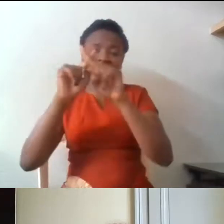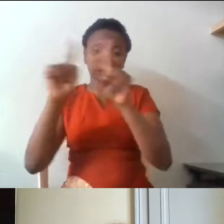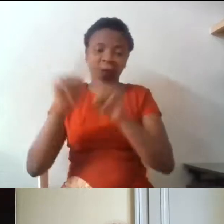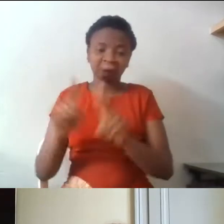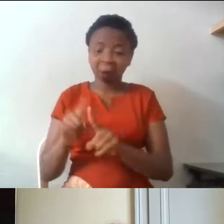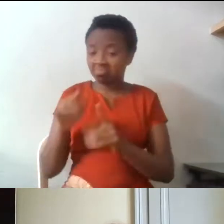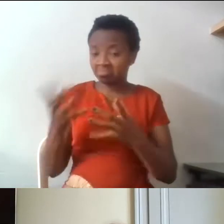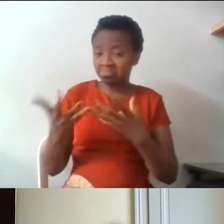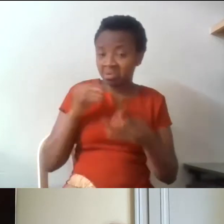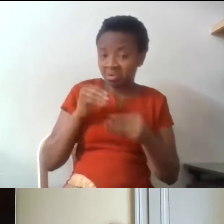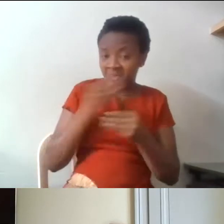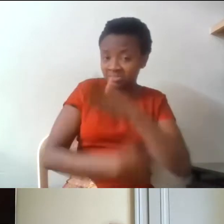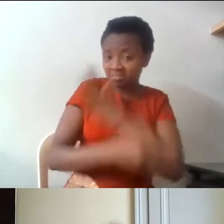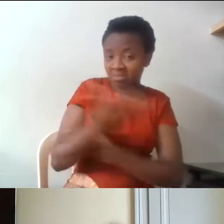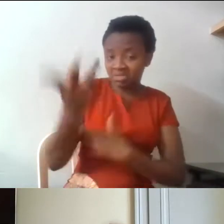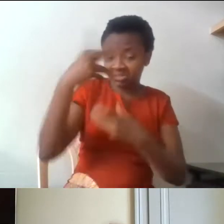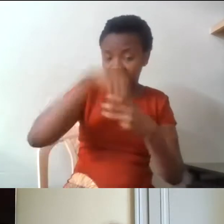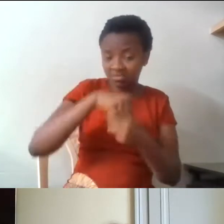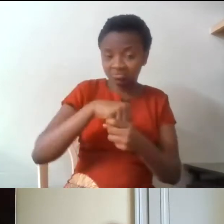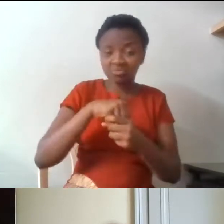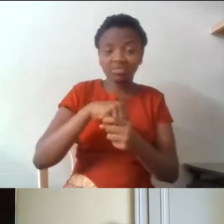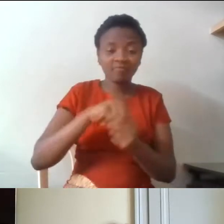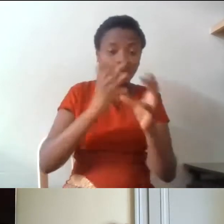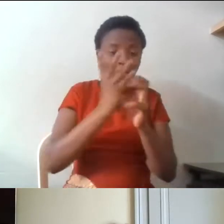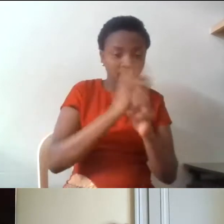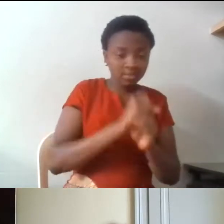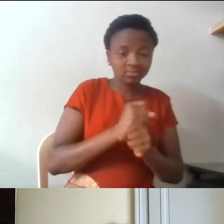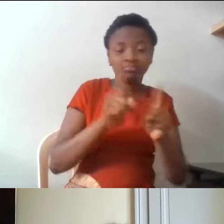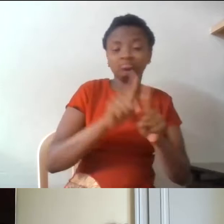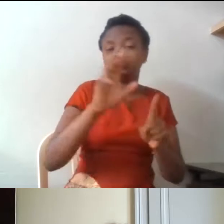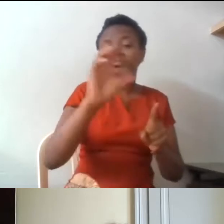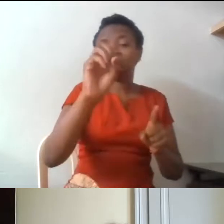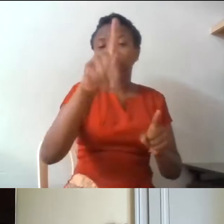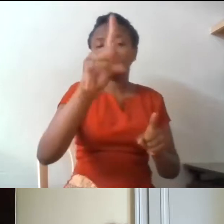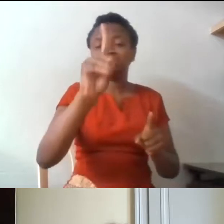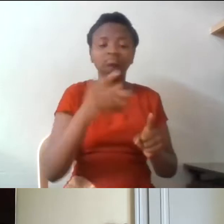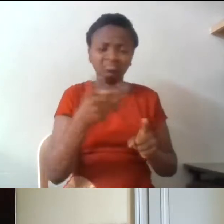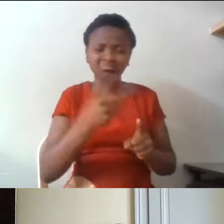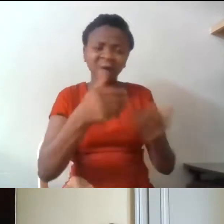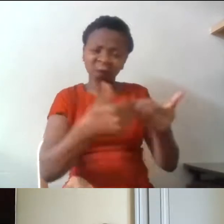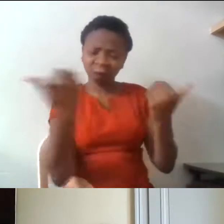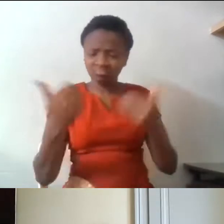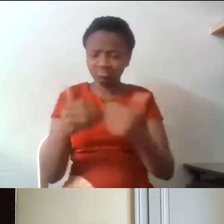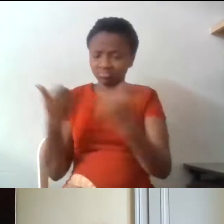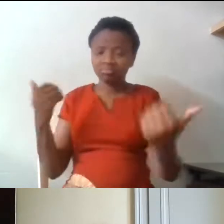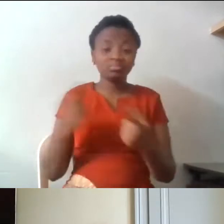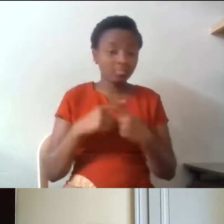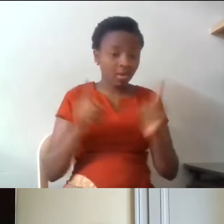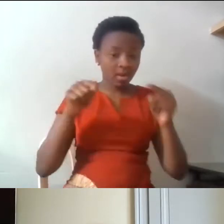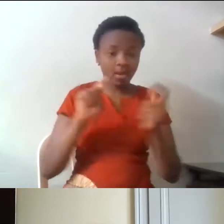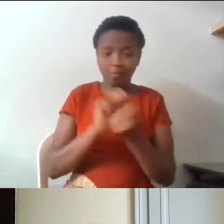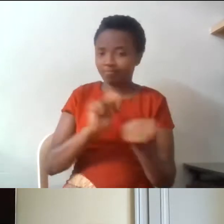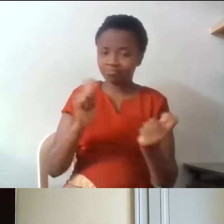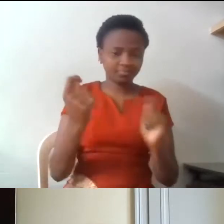inclusive development organizations and OPDs, which we may have witnessed in the past. That needs to shift to one of